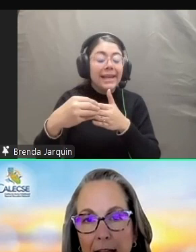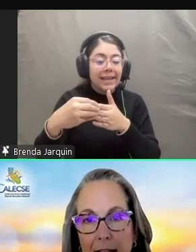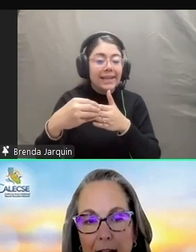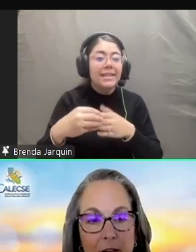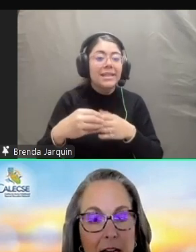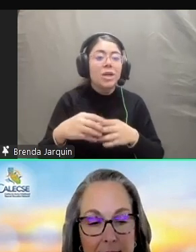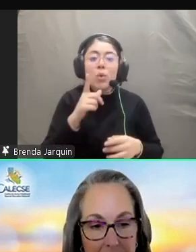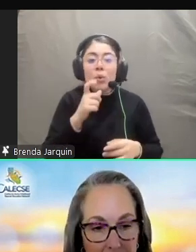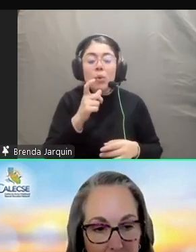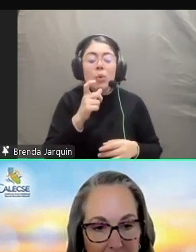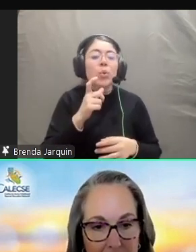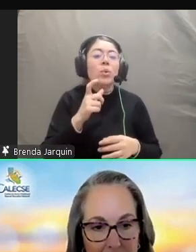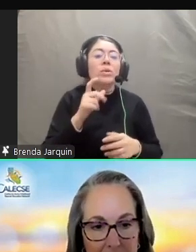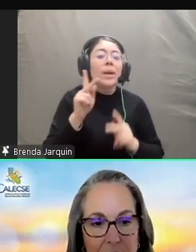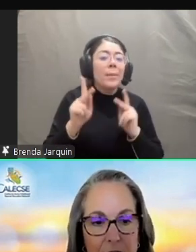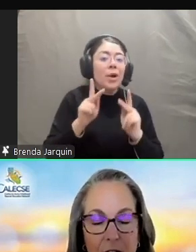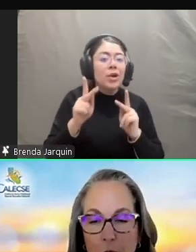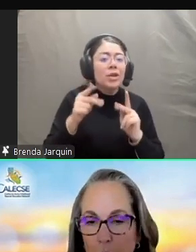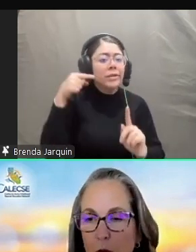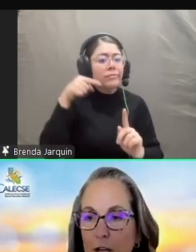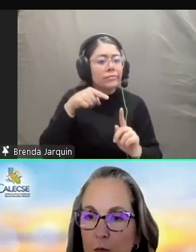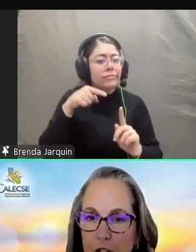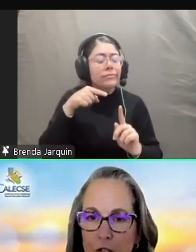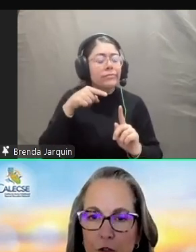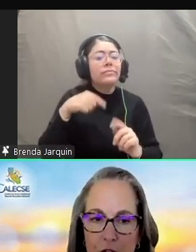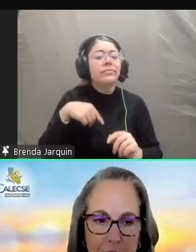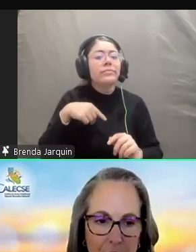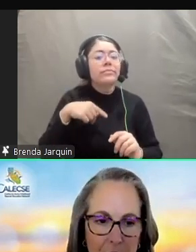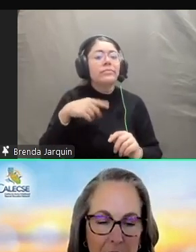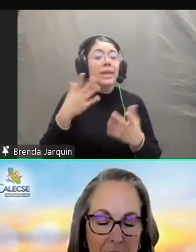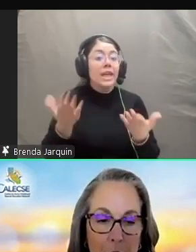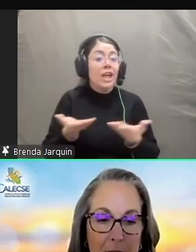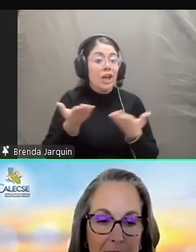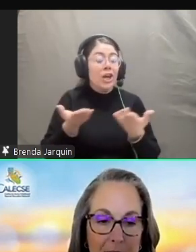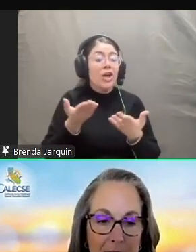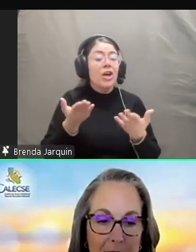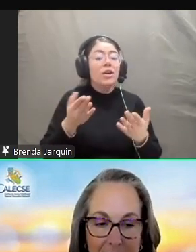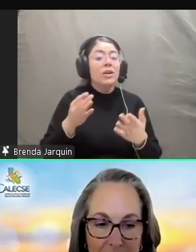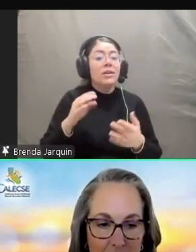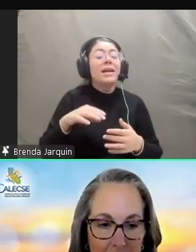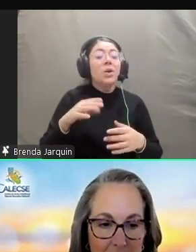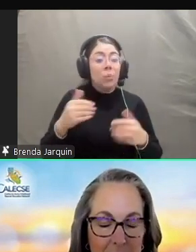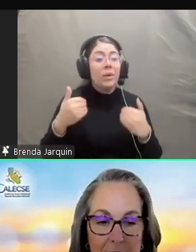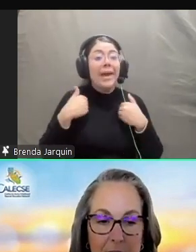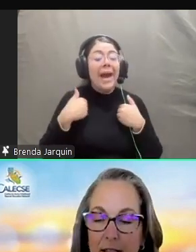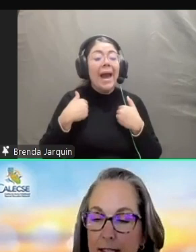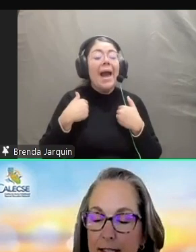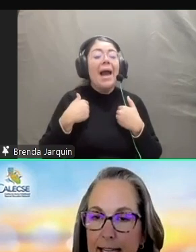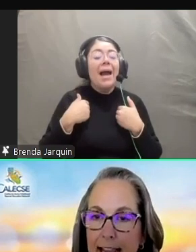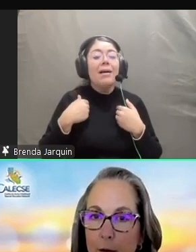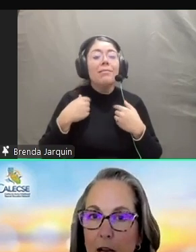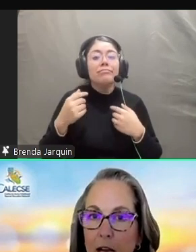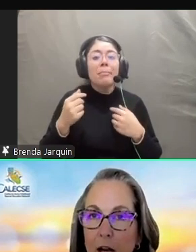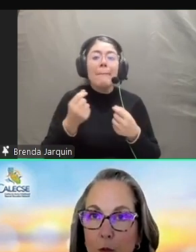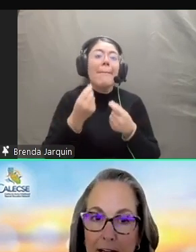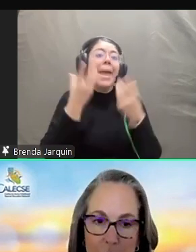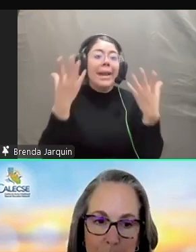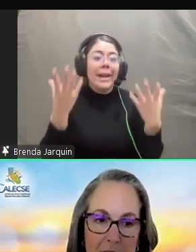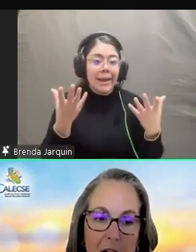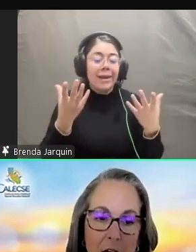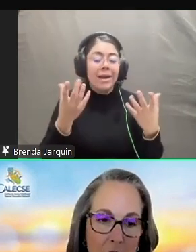County, we have several LEAs with one regional center, but that is not the